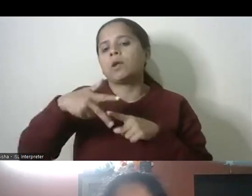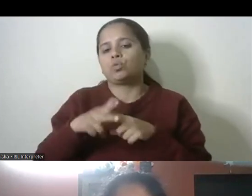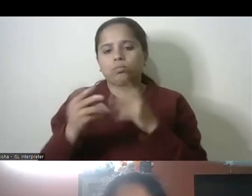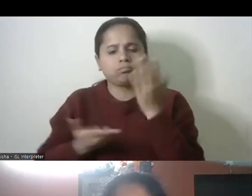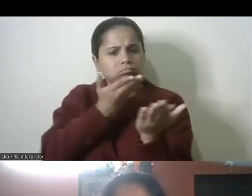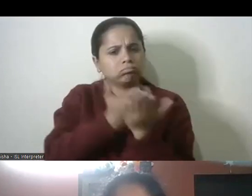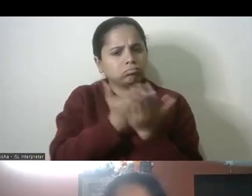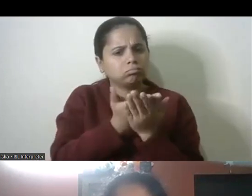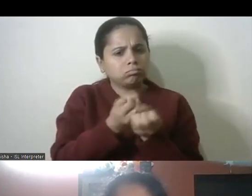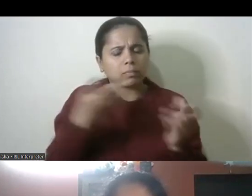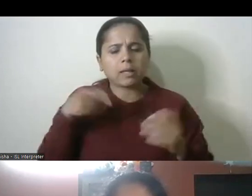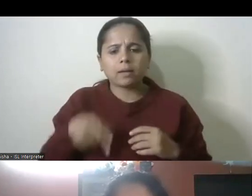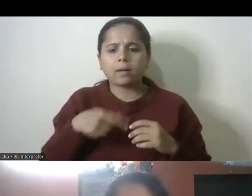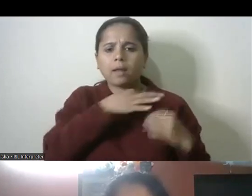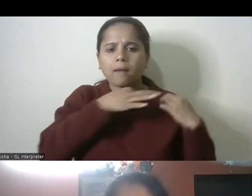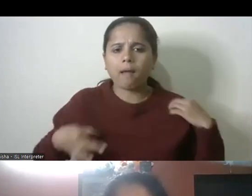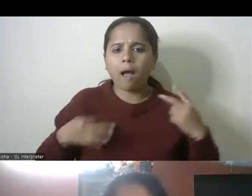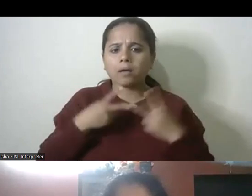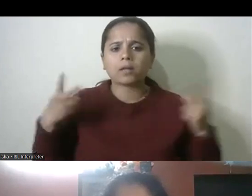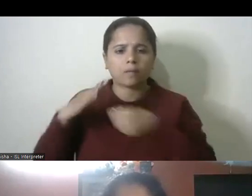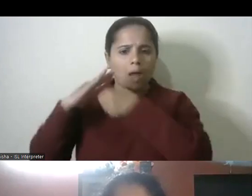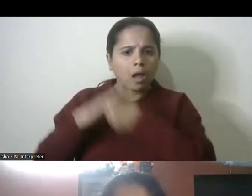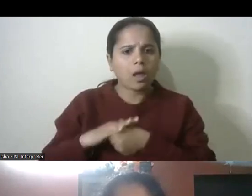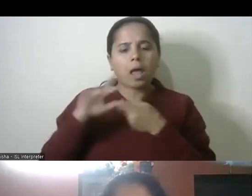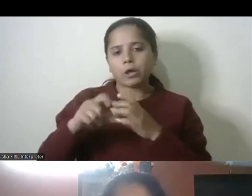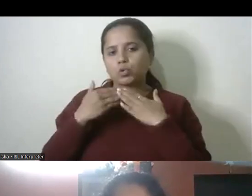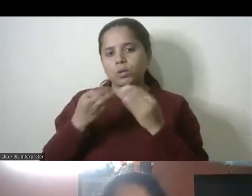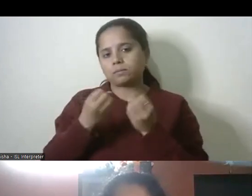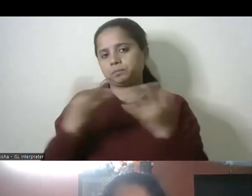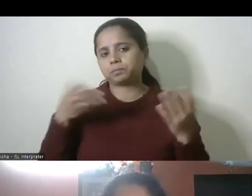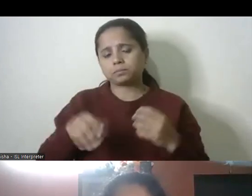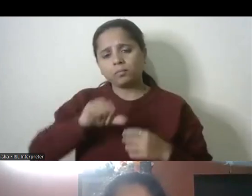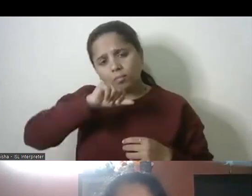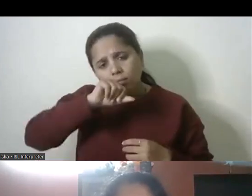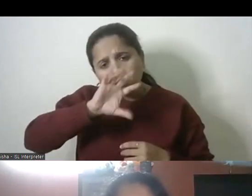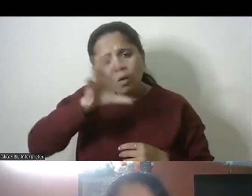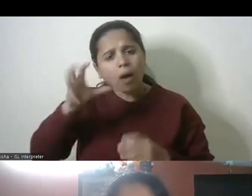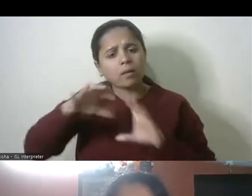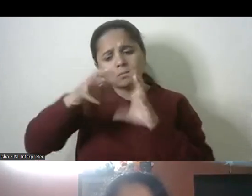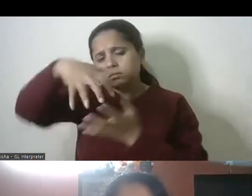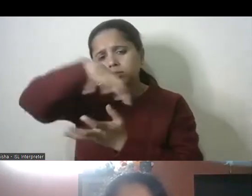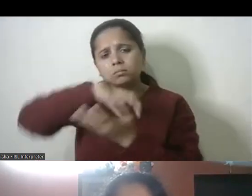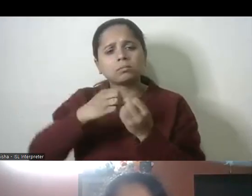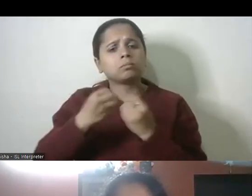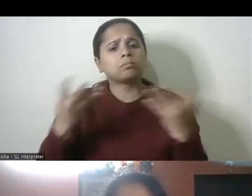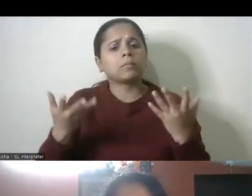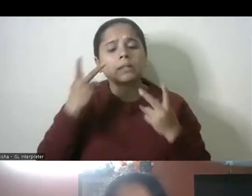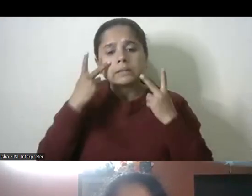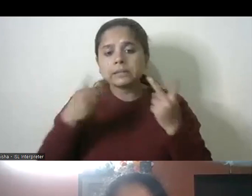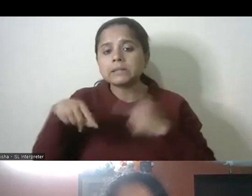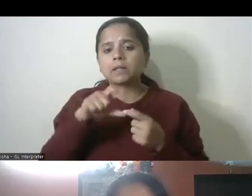such caste-based discriminations in other educational institutes all over the country in an attempt to democratize